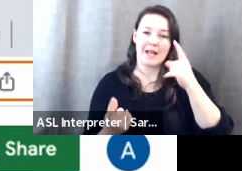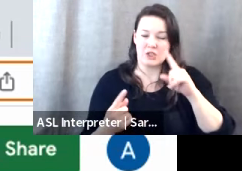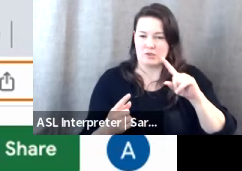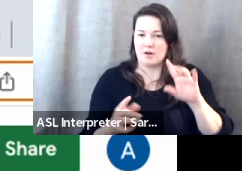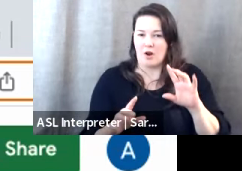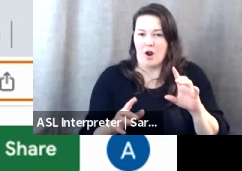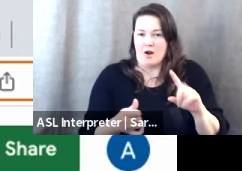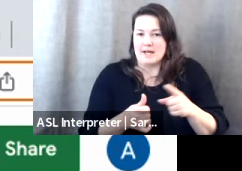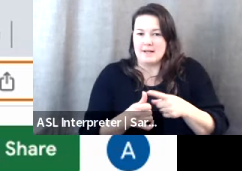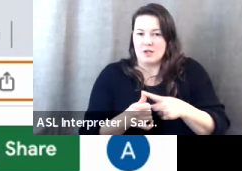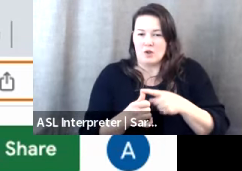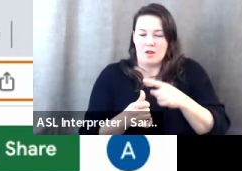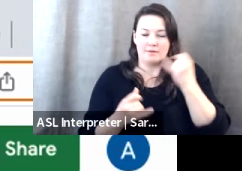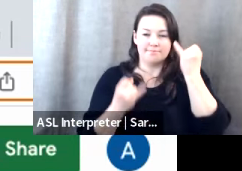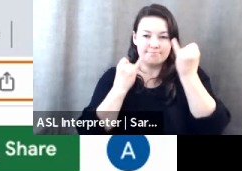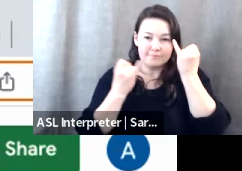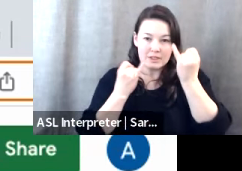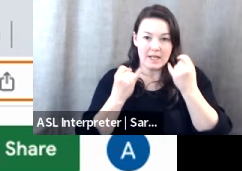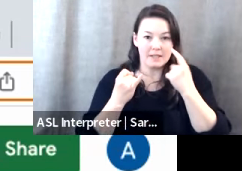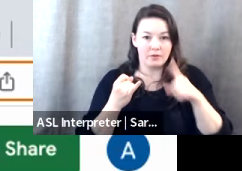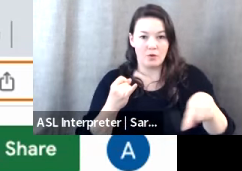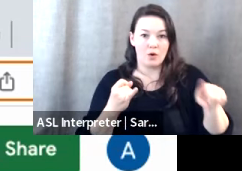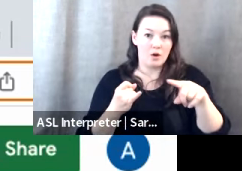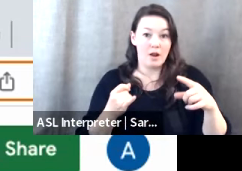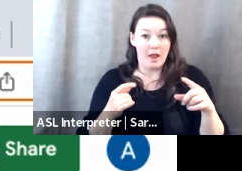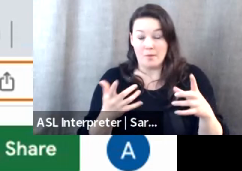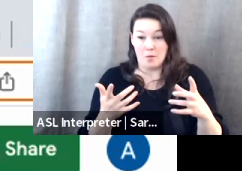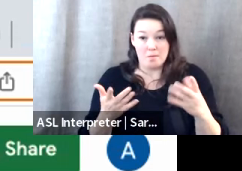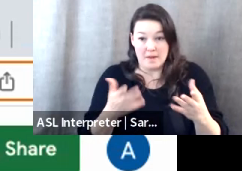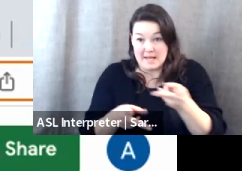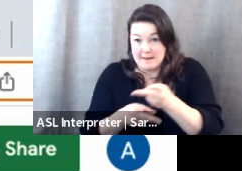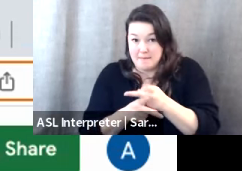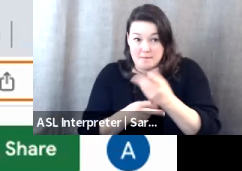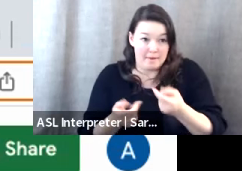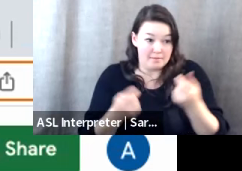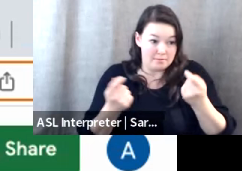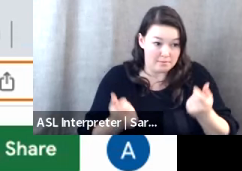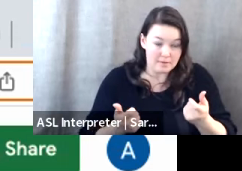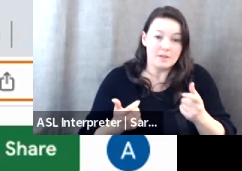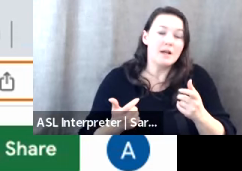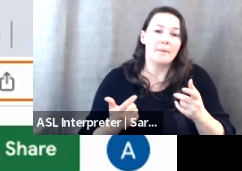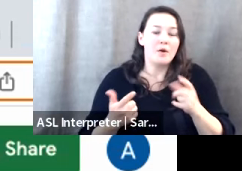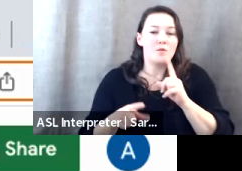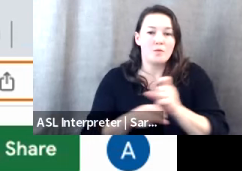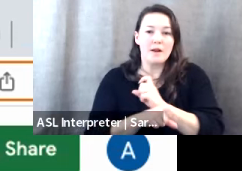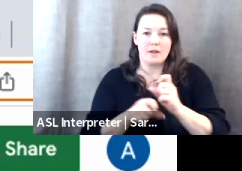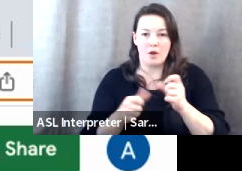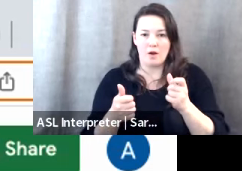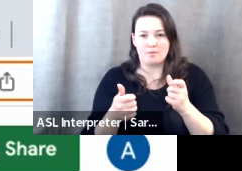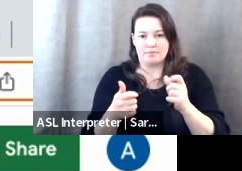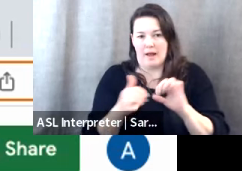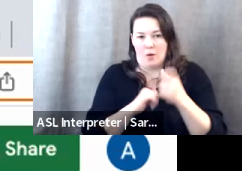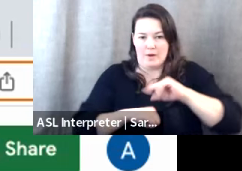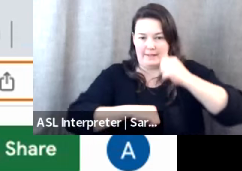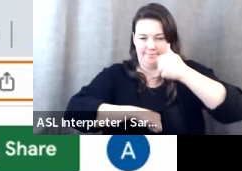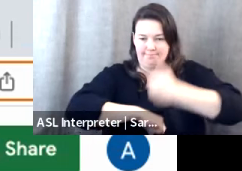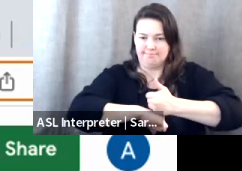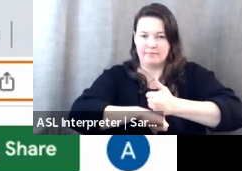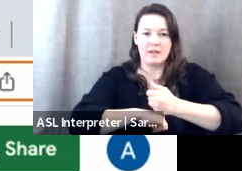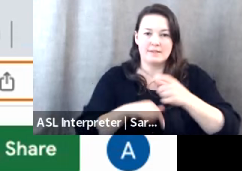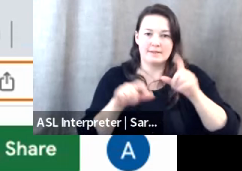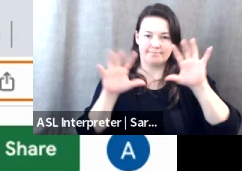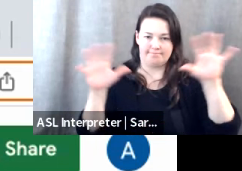of them, but I think the direction we go with any of them is up to us. Entonces, esos son, o sea, esa es